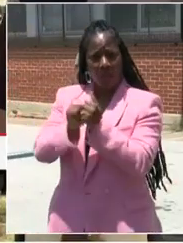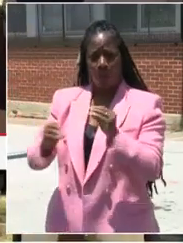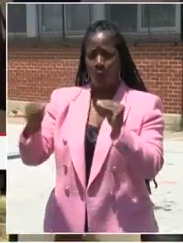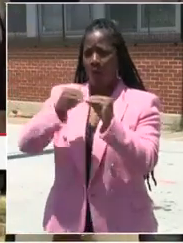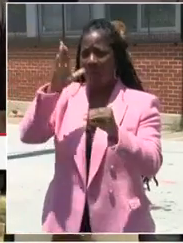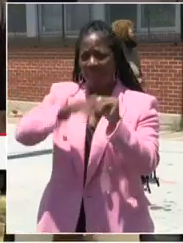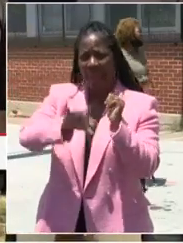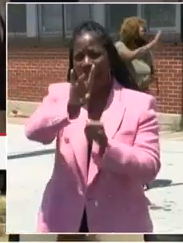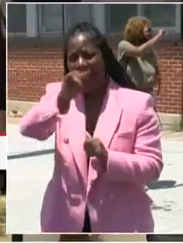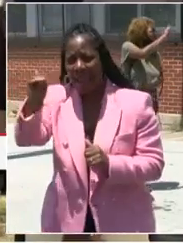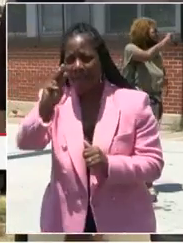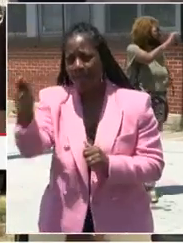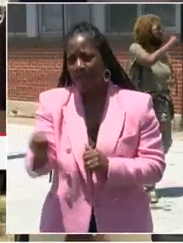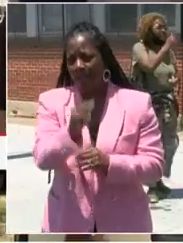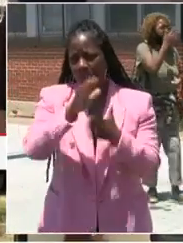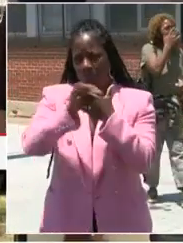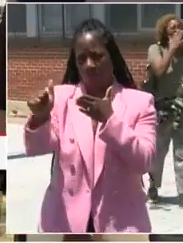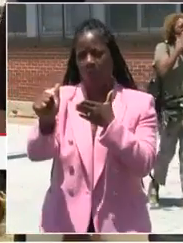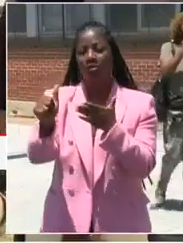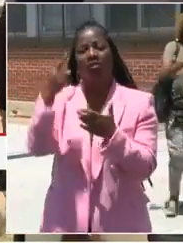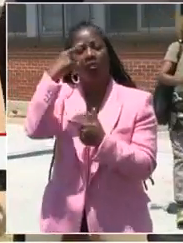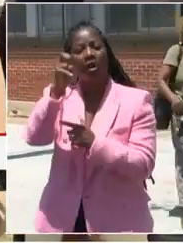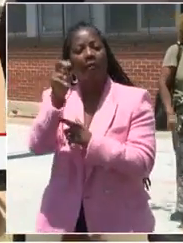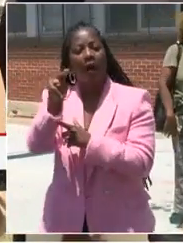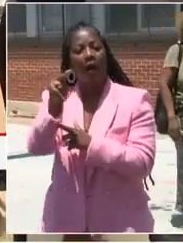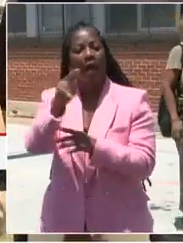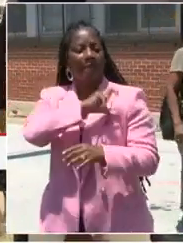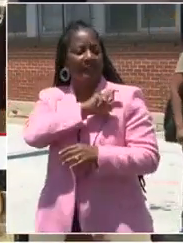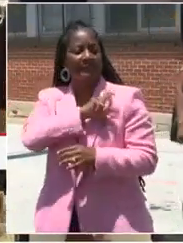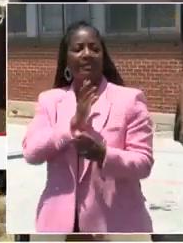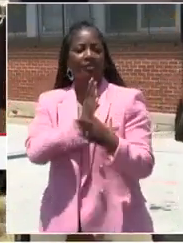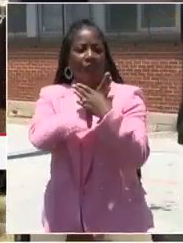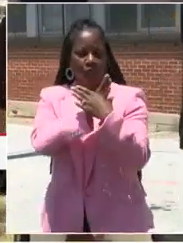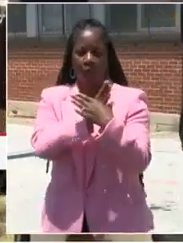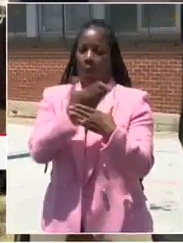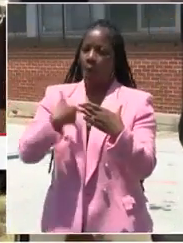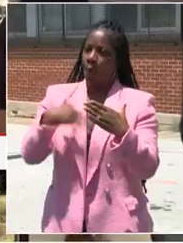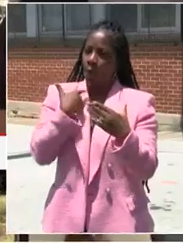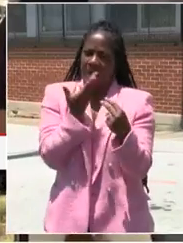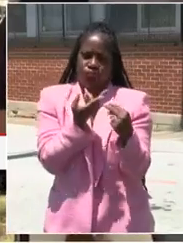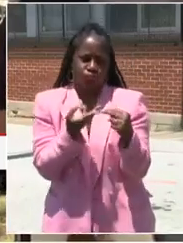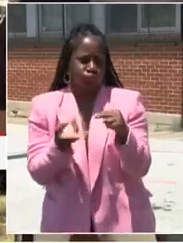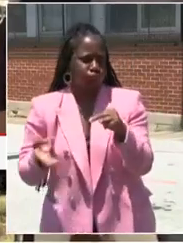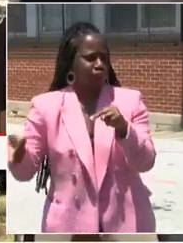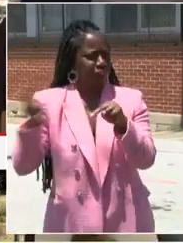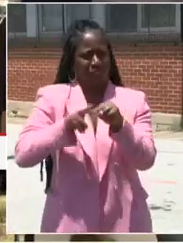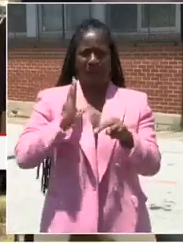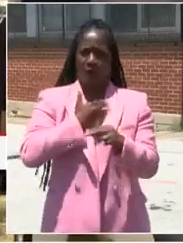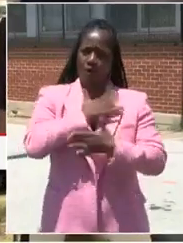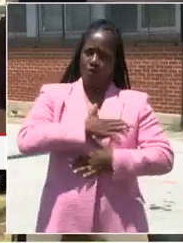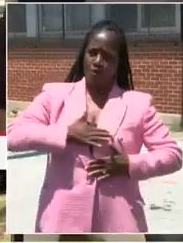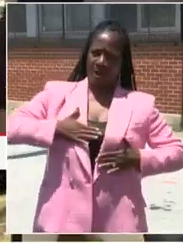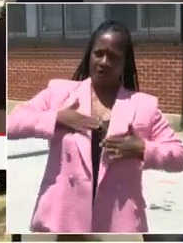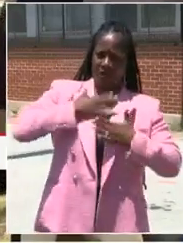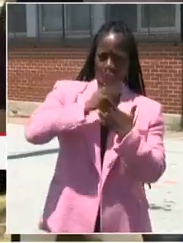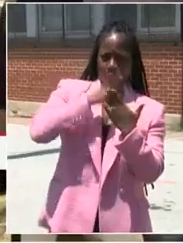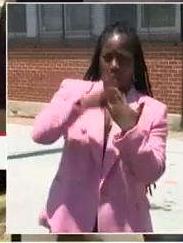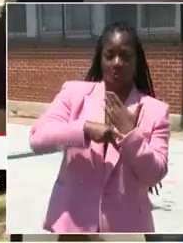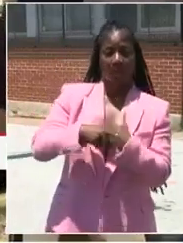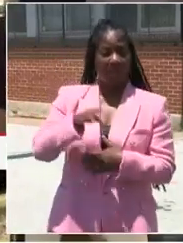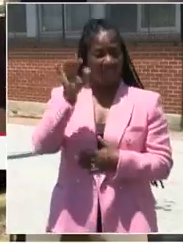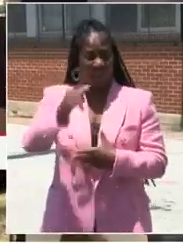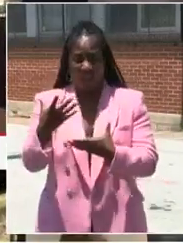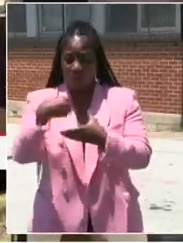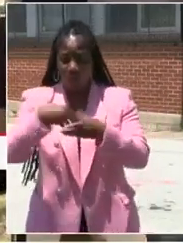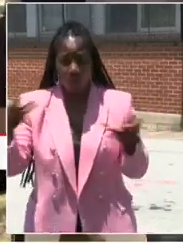in non-police interventions. We are dramatically expanding our recreation programming,